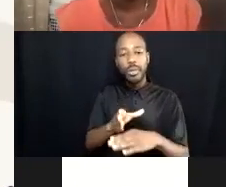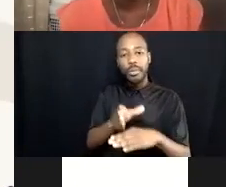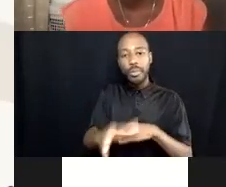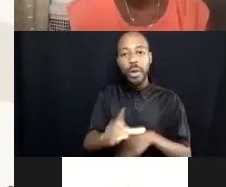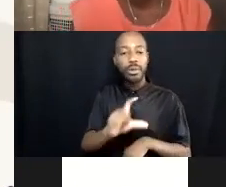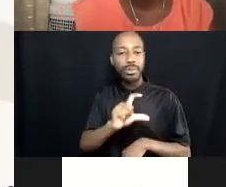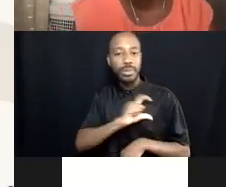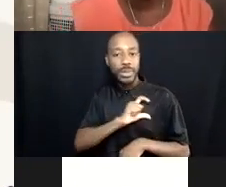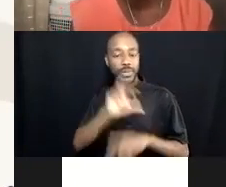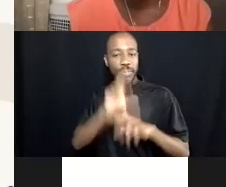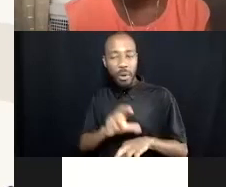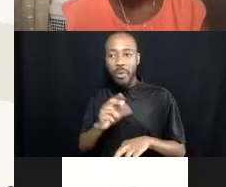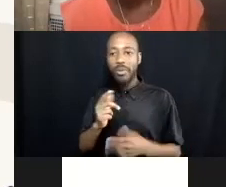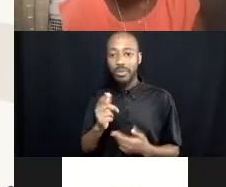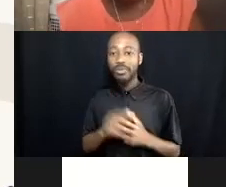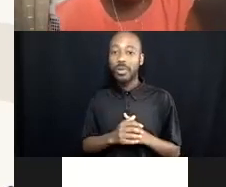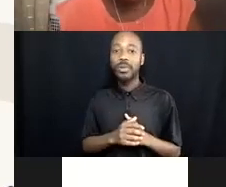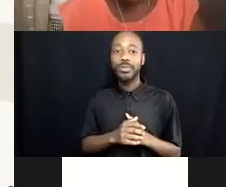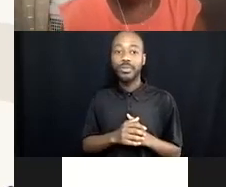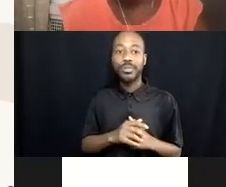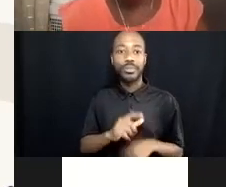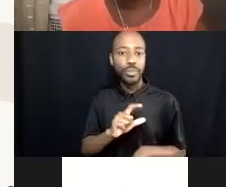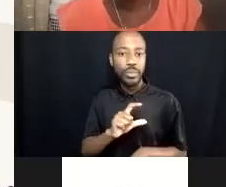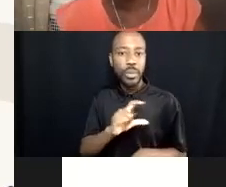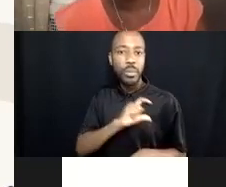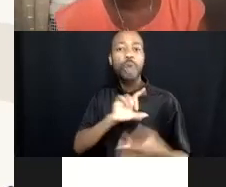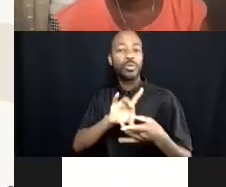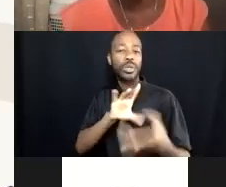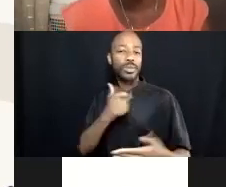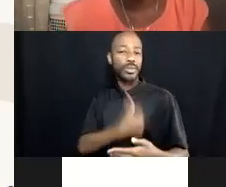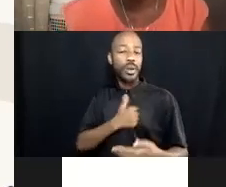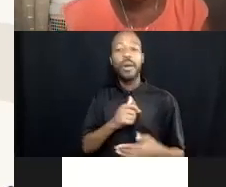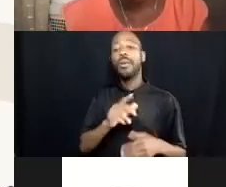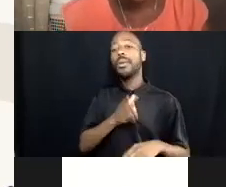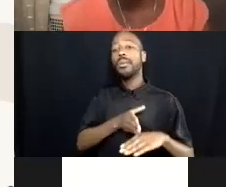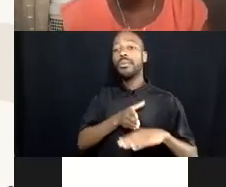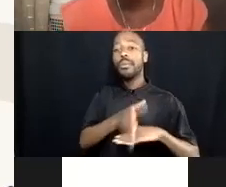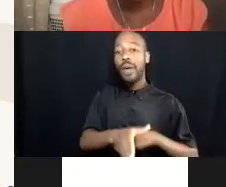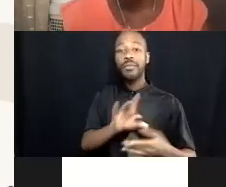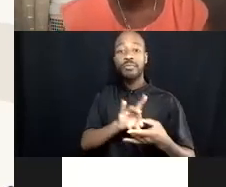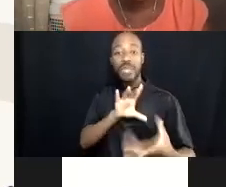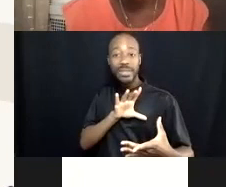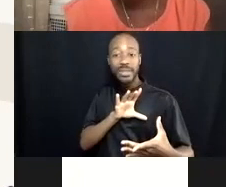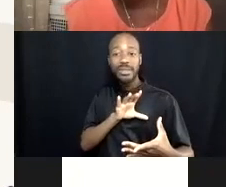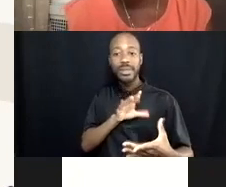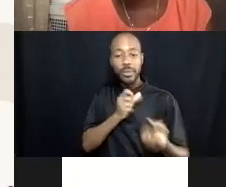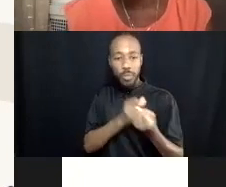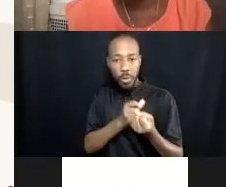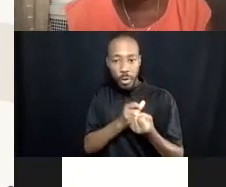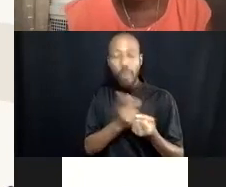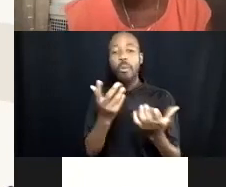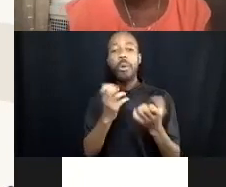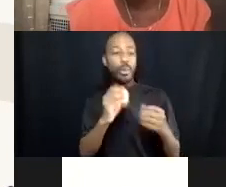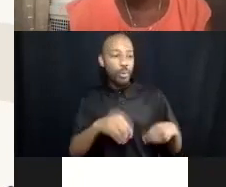that we would like to do to expand this post-release support is actually be able to provide those folks who are getting out with better